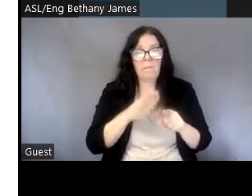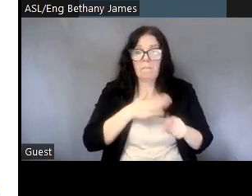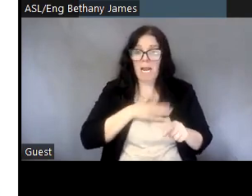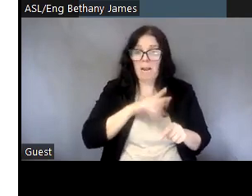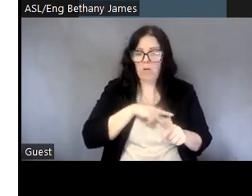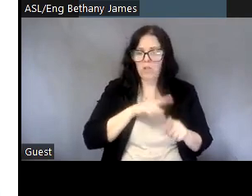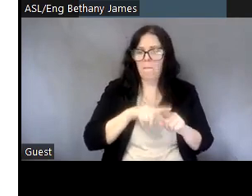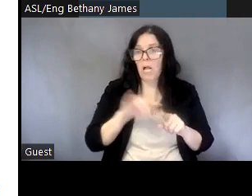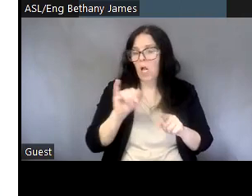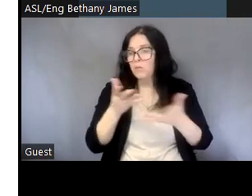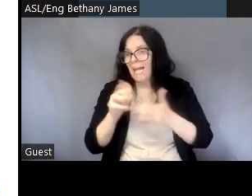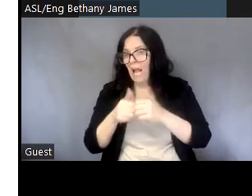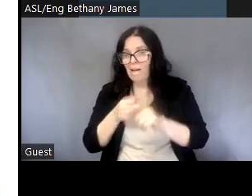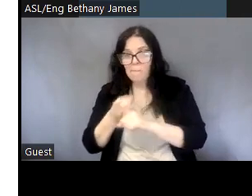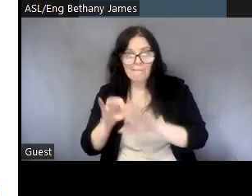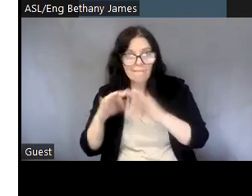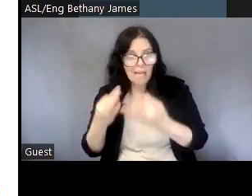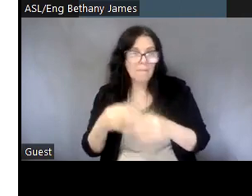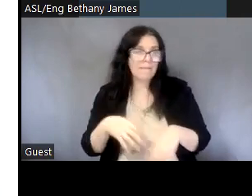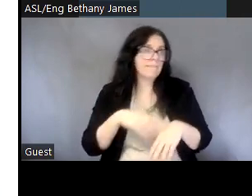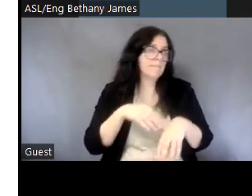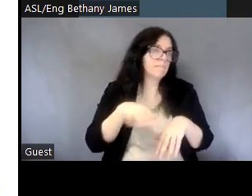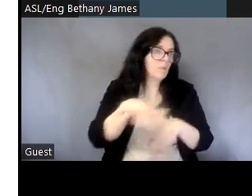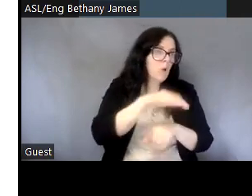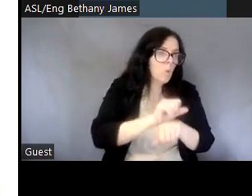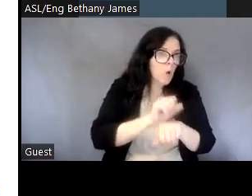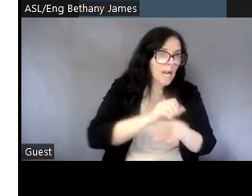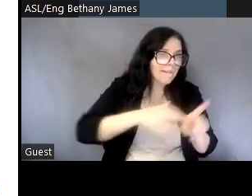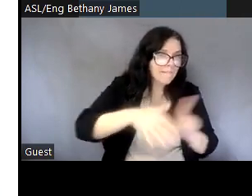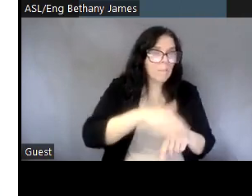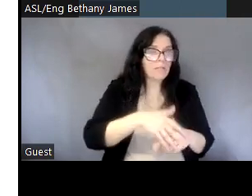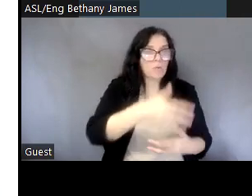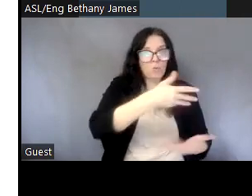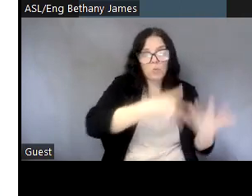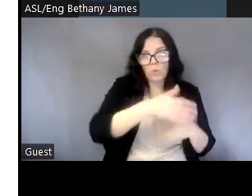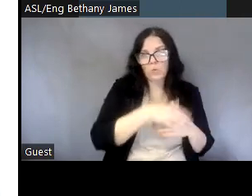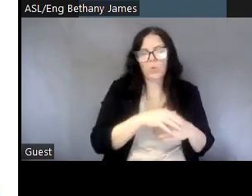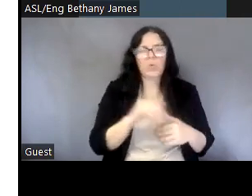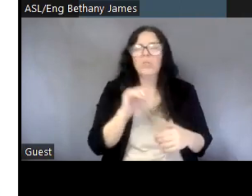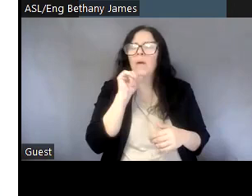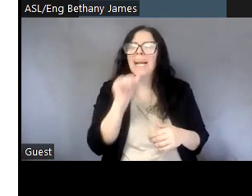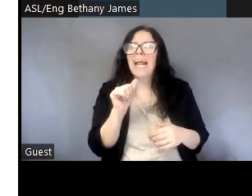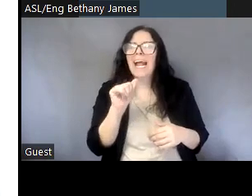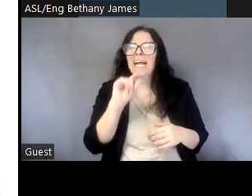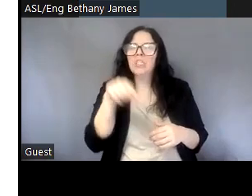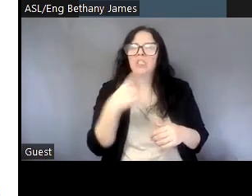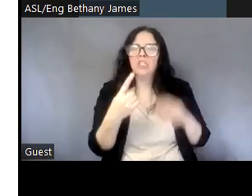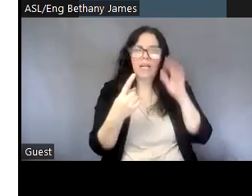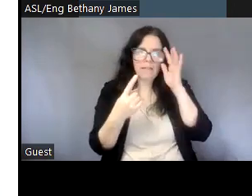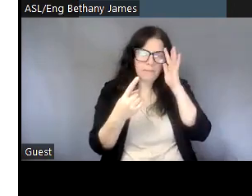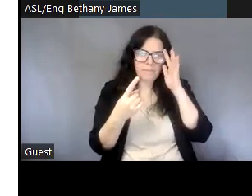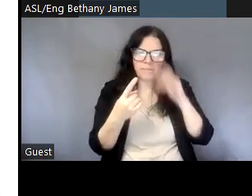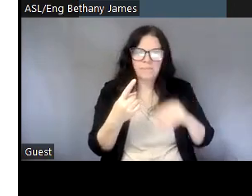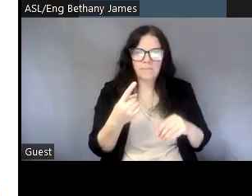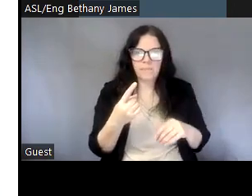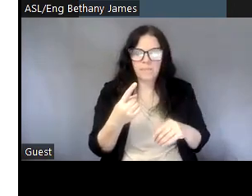of the family, within a work environment, within a social environment? So it's not just an issue where the person